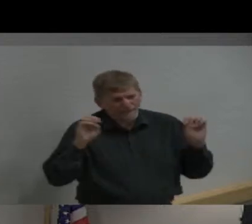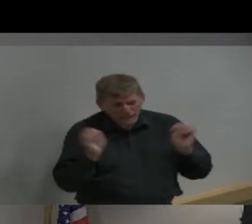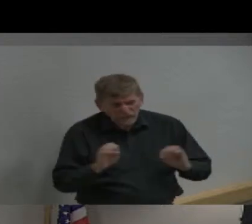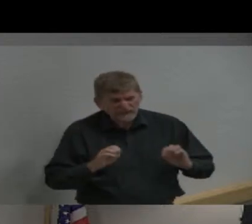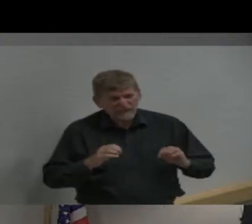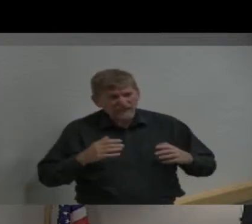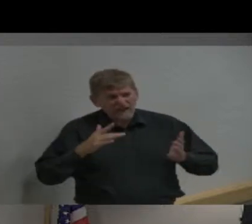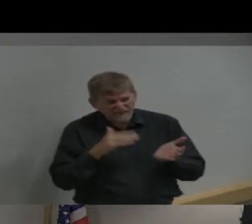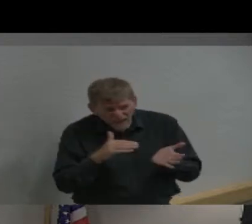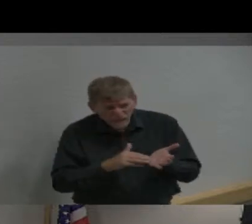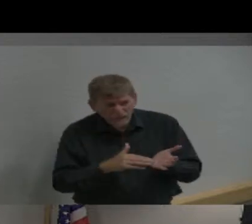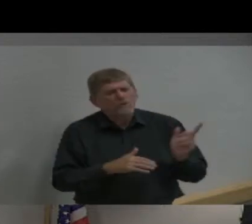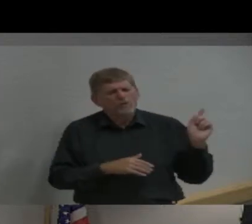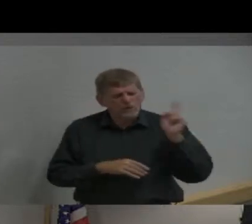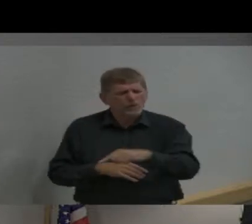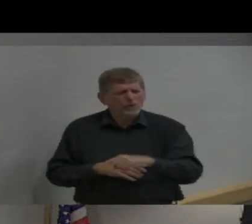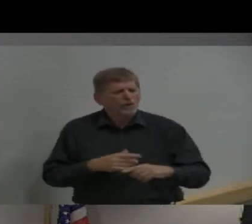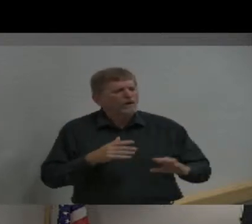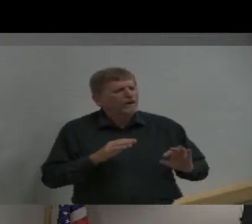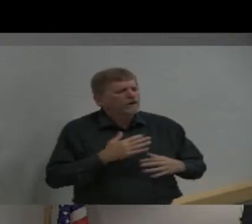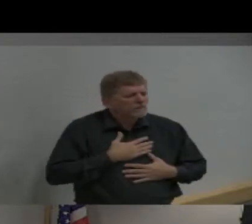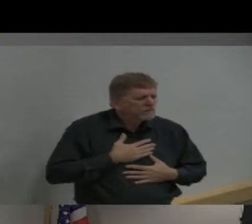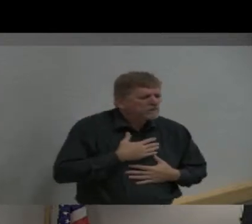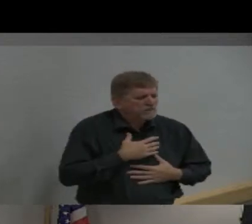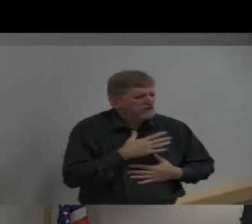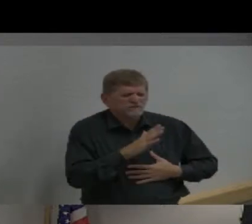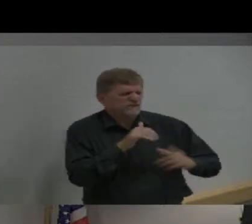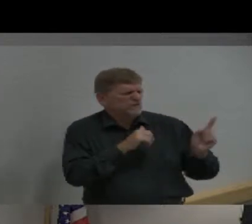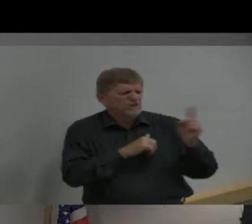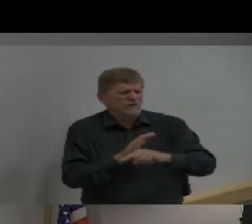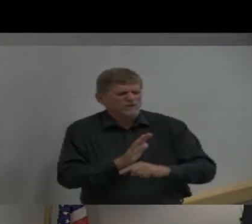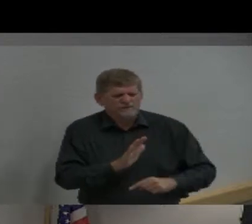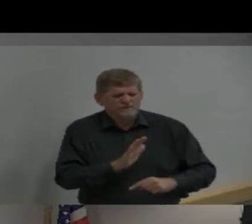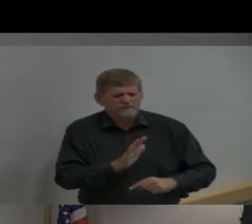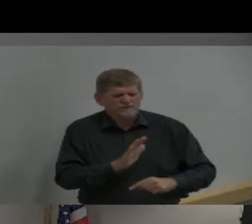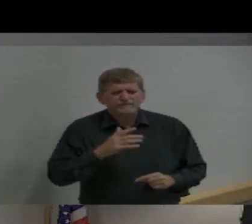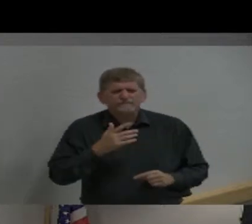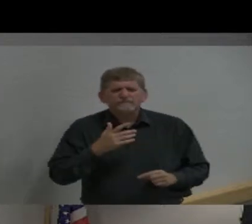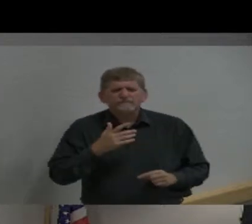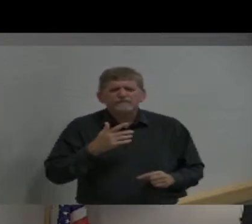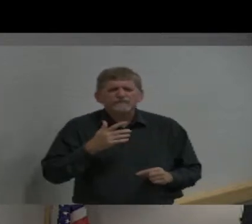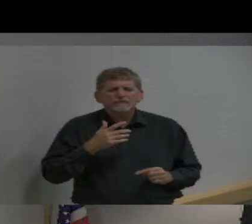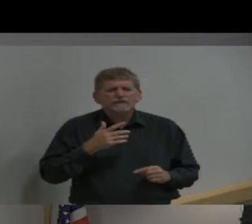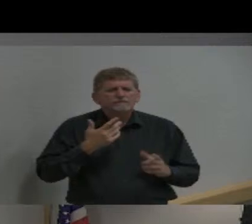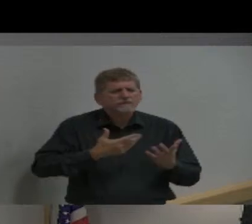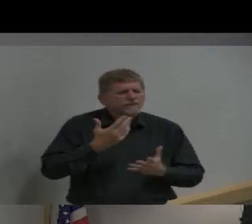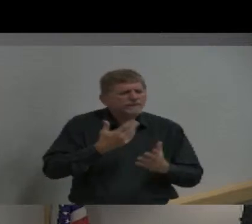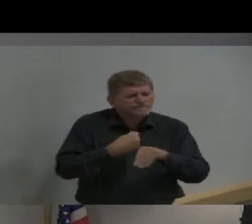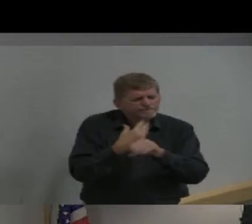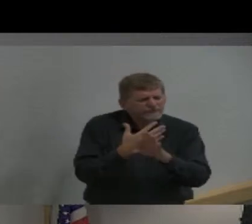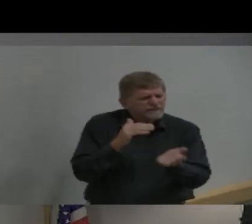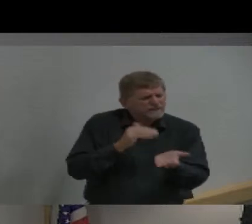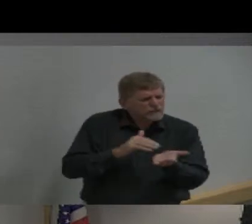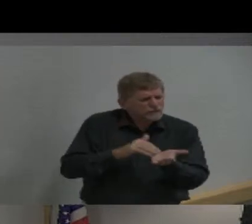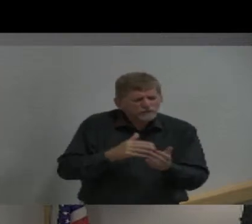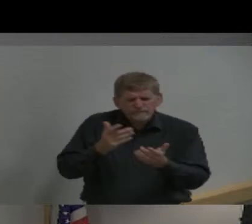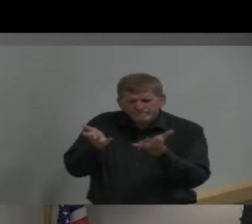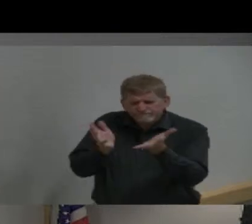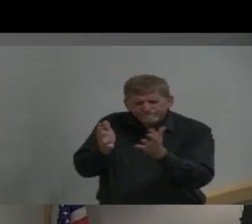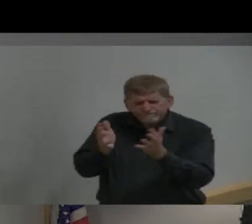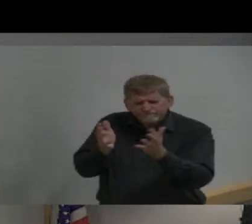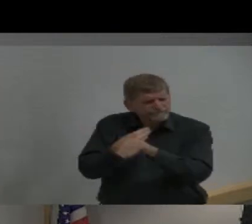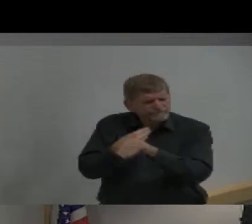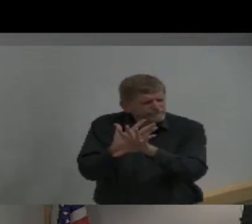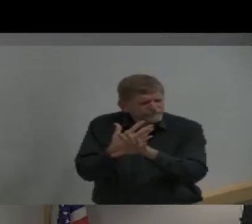of seeking phone or virtual care advice to help you make that decision.